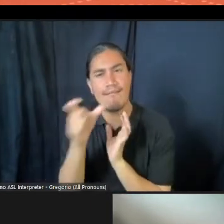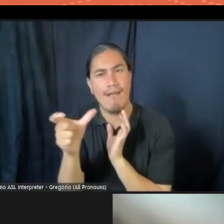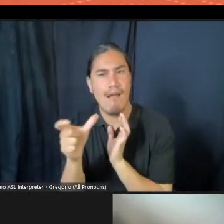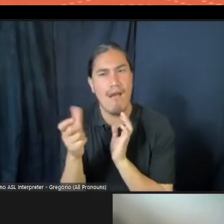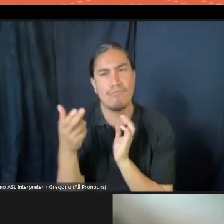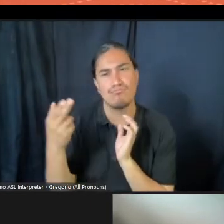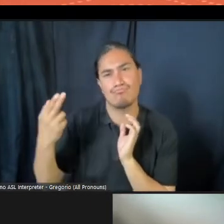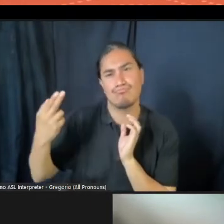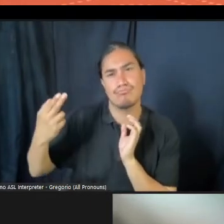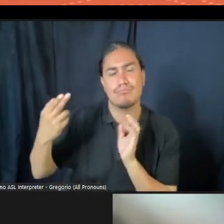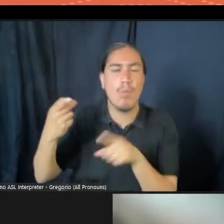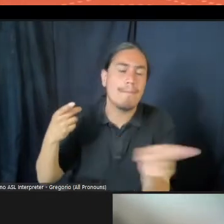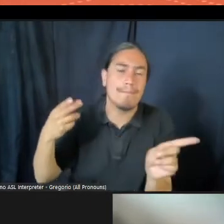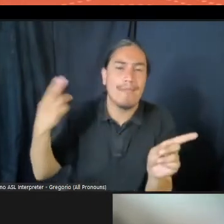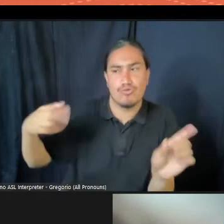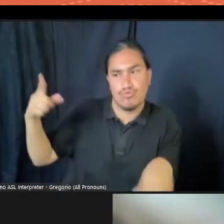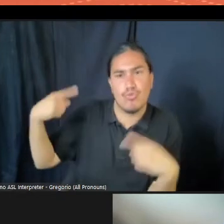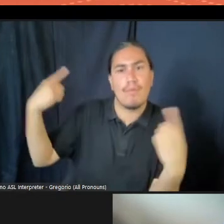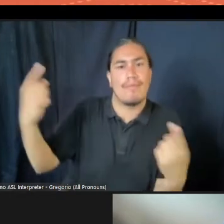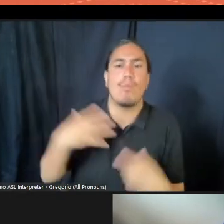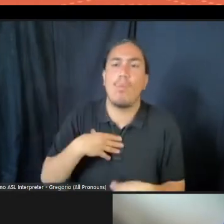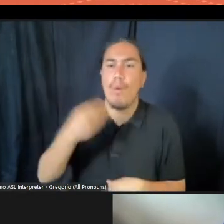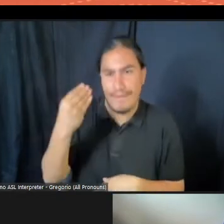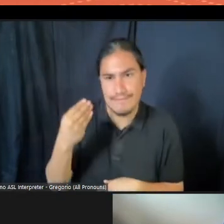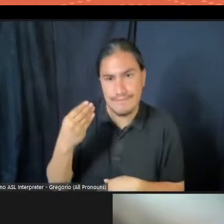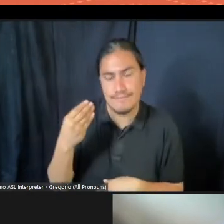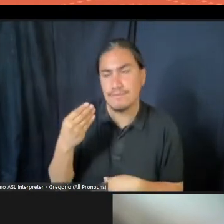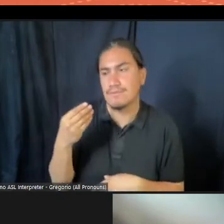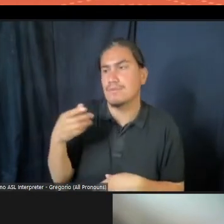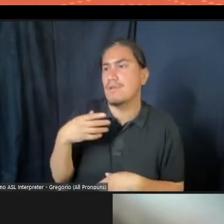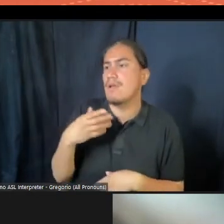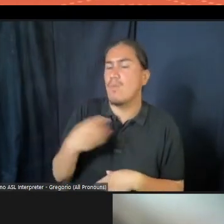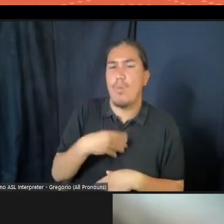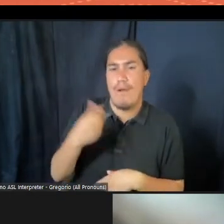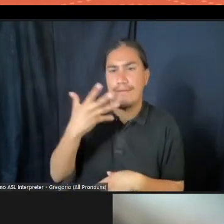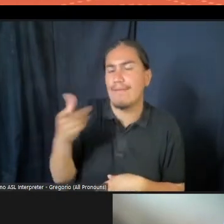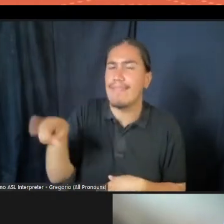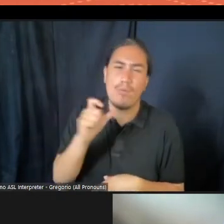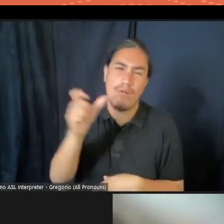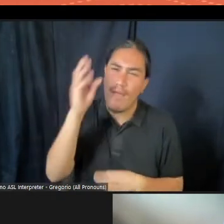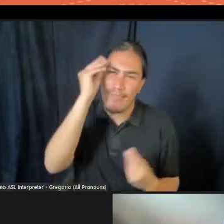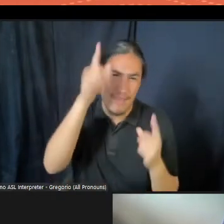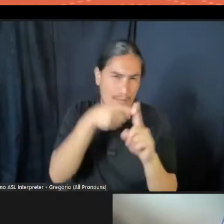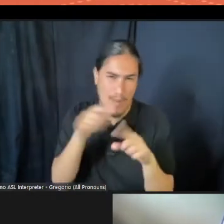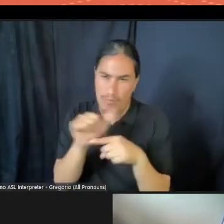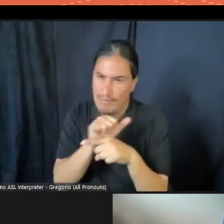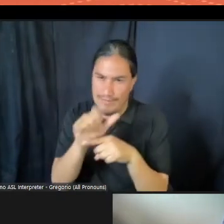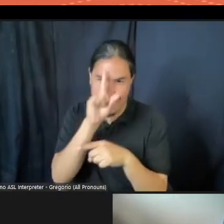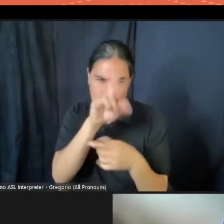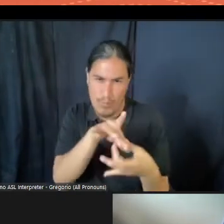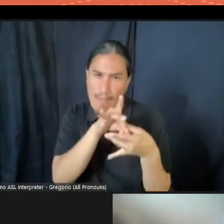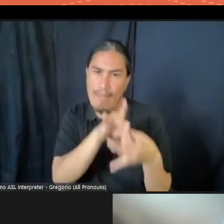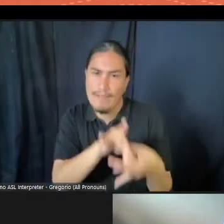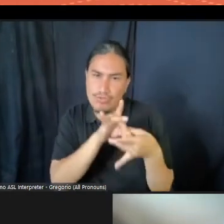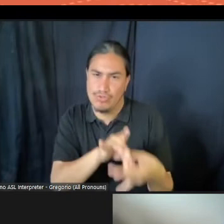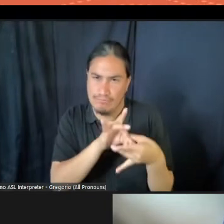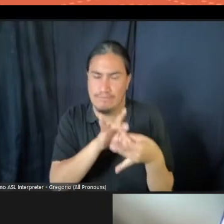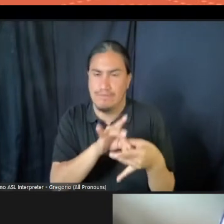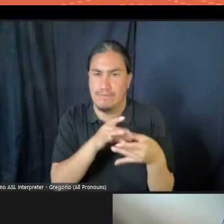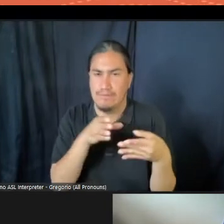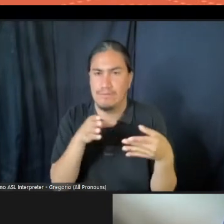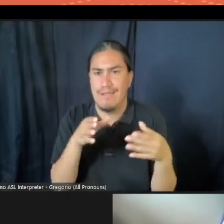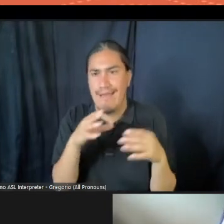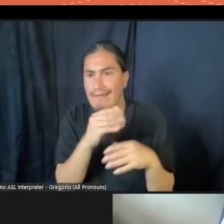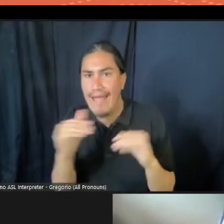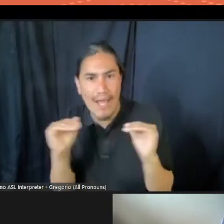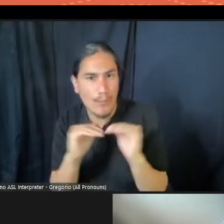historically white and large arts institutions were not thinking about practices of relationship and equity